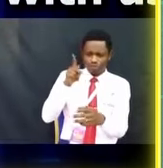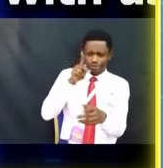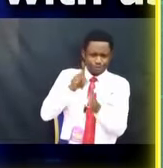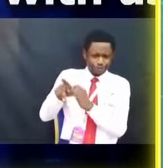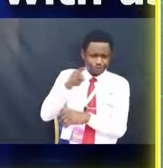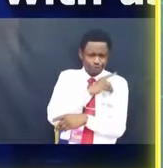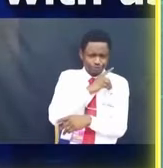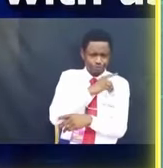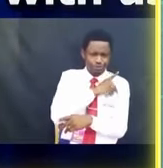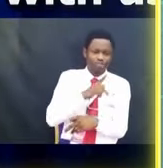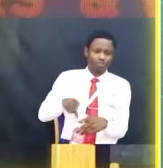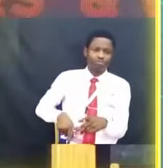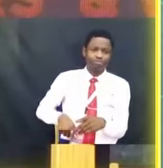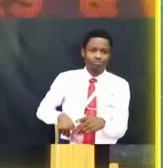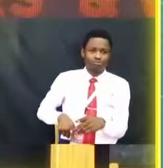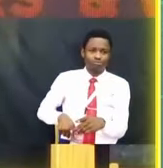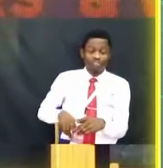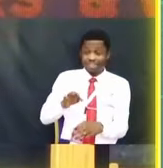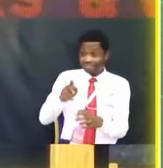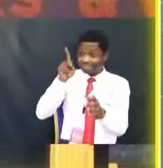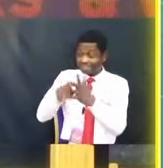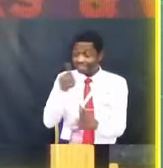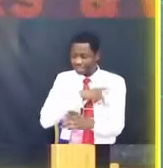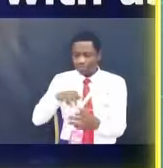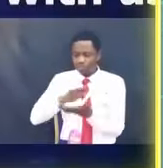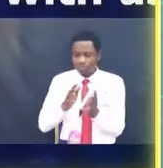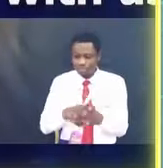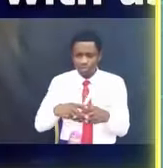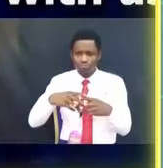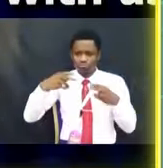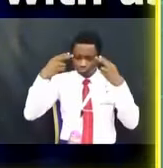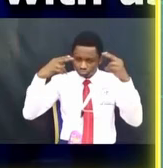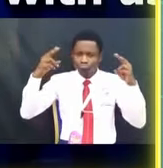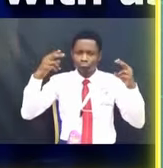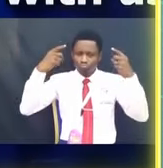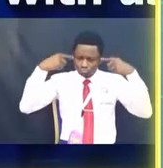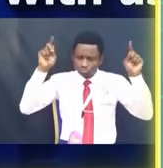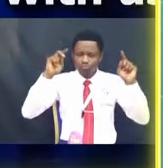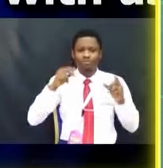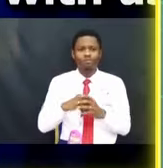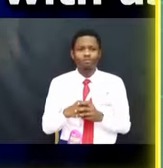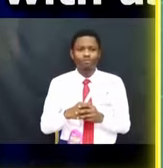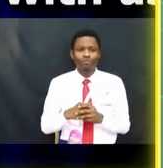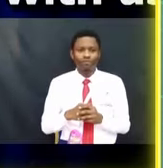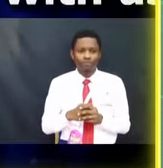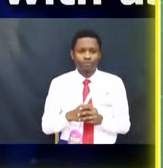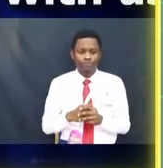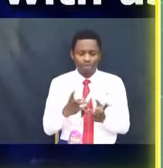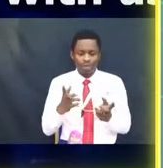did that, he was going to become a hero. Let's move on. Shall we all say